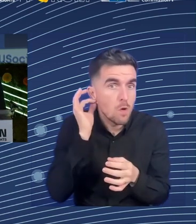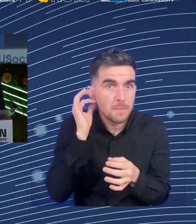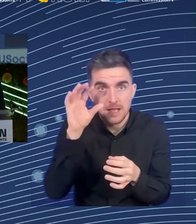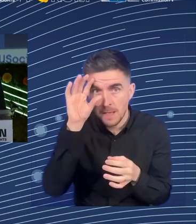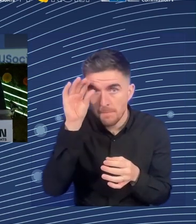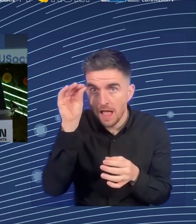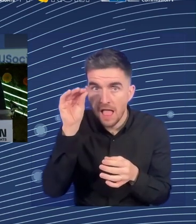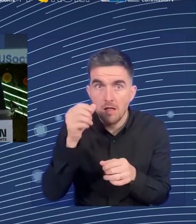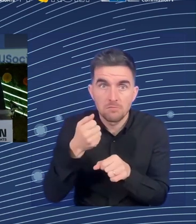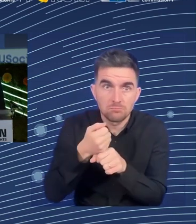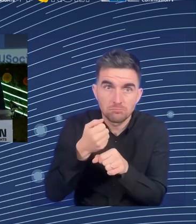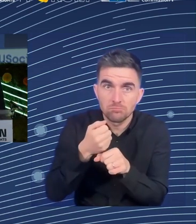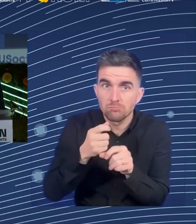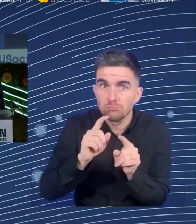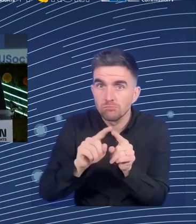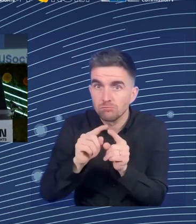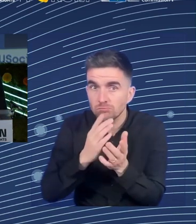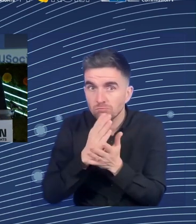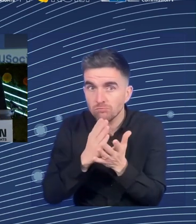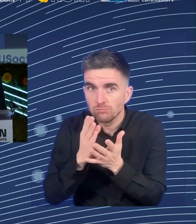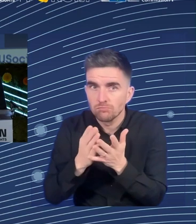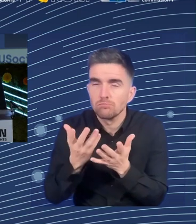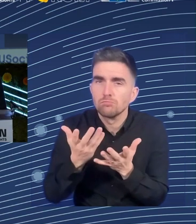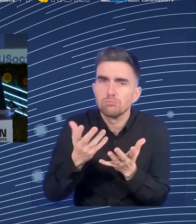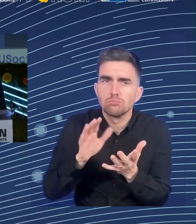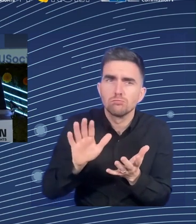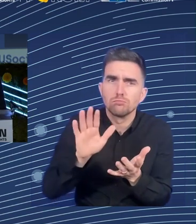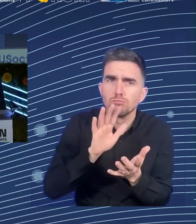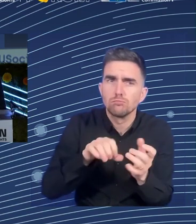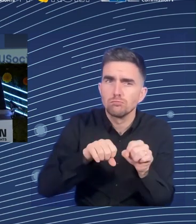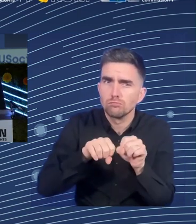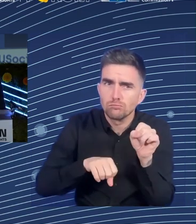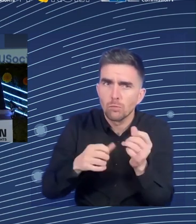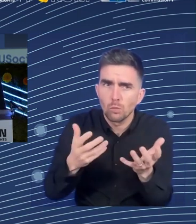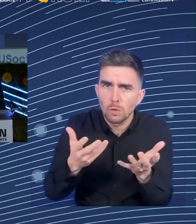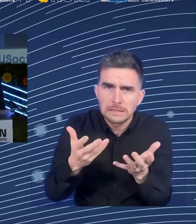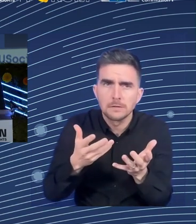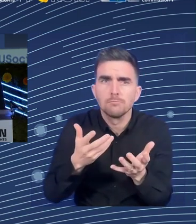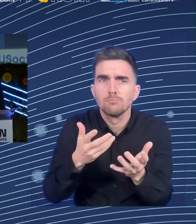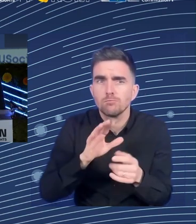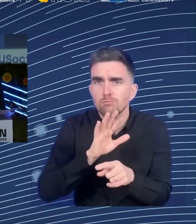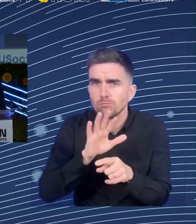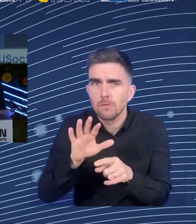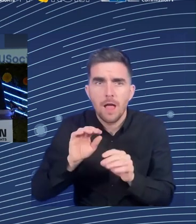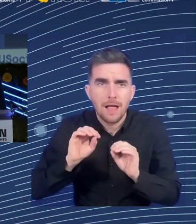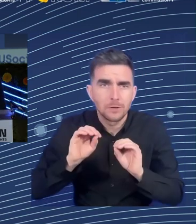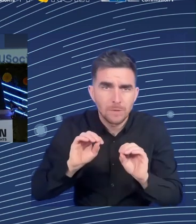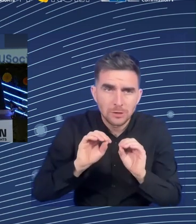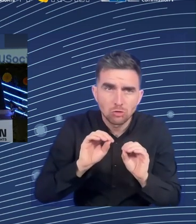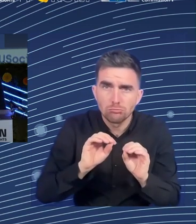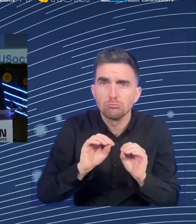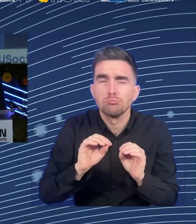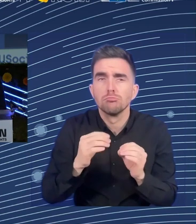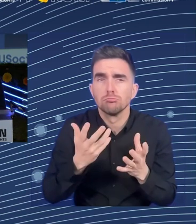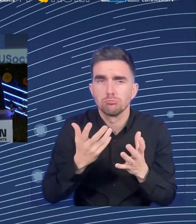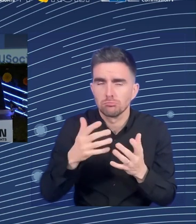first bar in each of the charts, you can see that for healthcare and STEM occupations, we are actually able to explain quite a